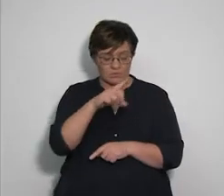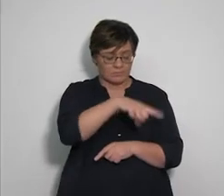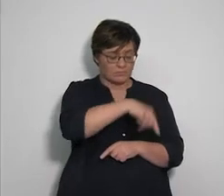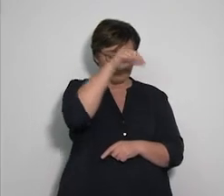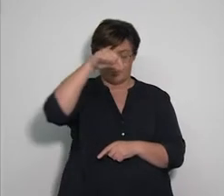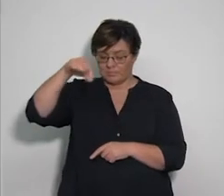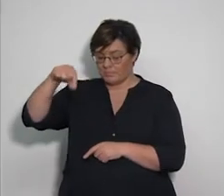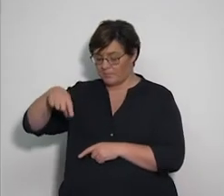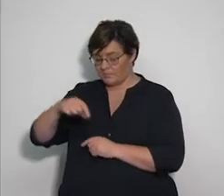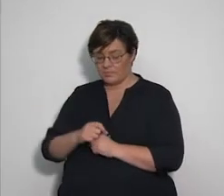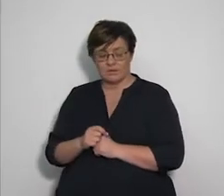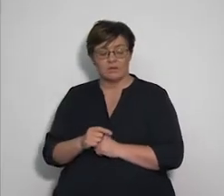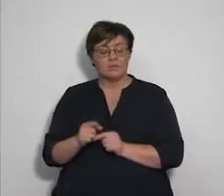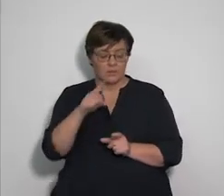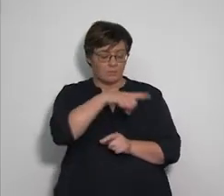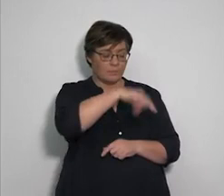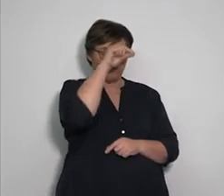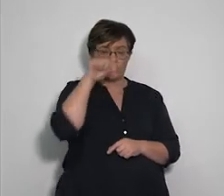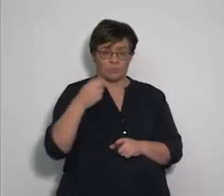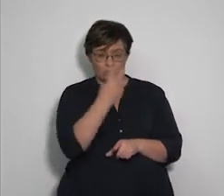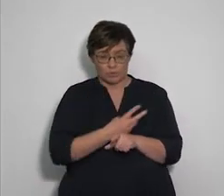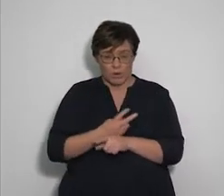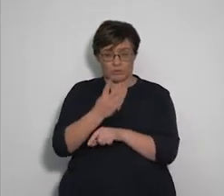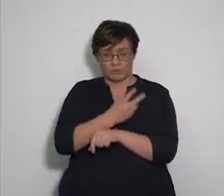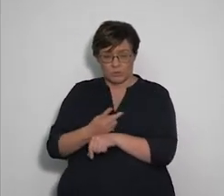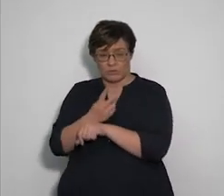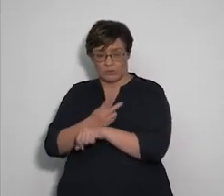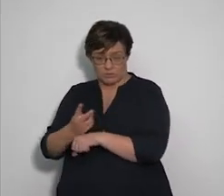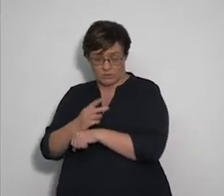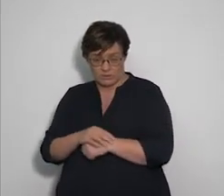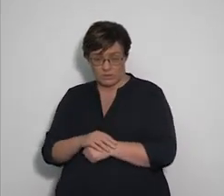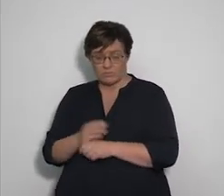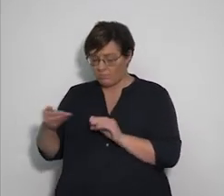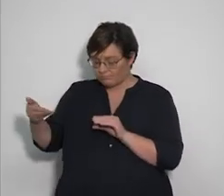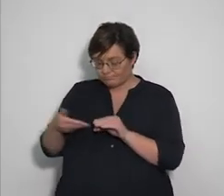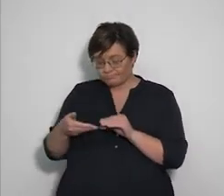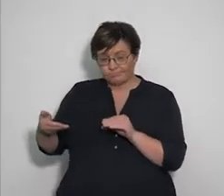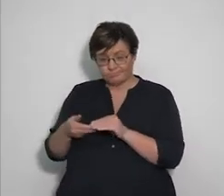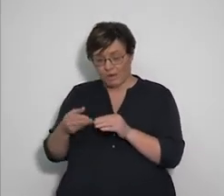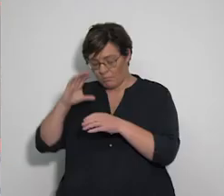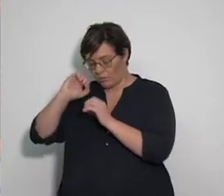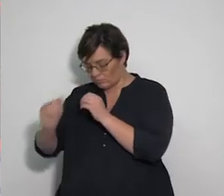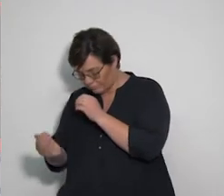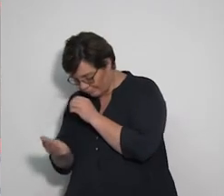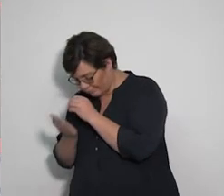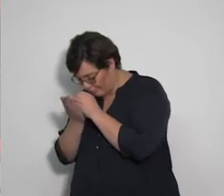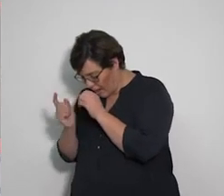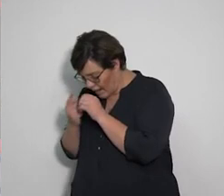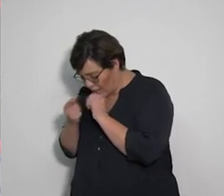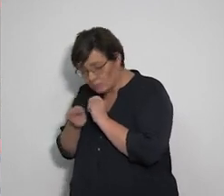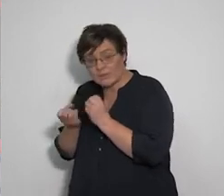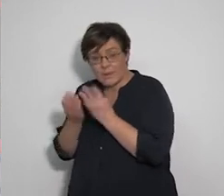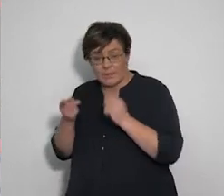every 2 hours, and we're going to have a little grid on our microscope slide, and we're going to count